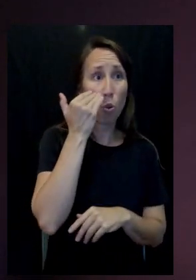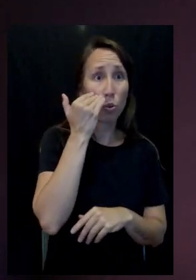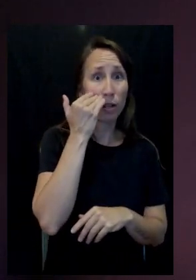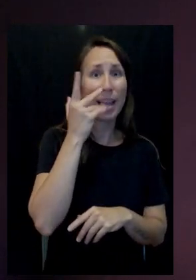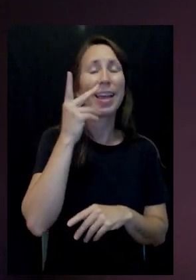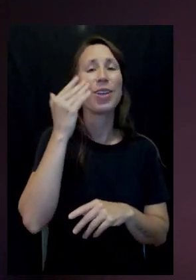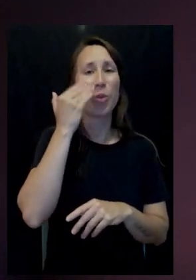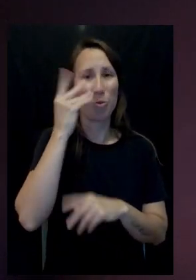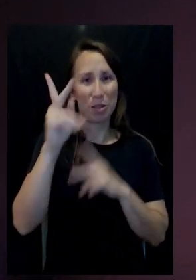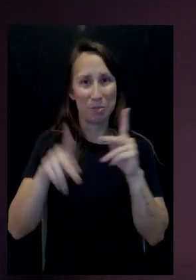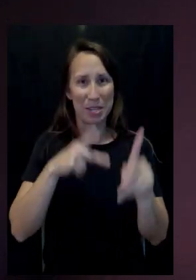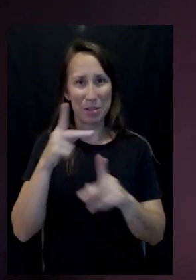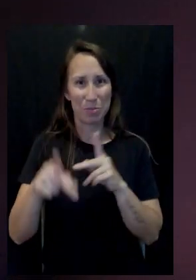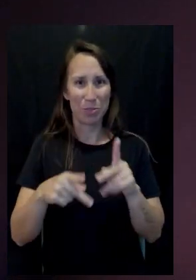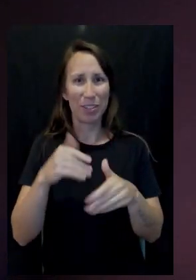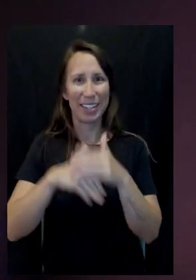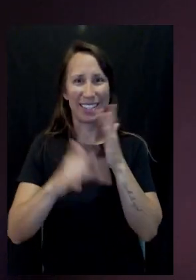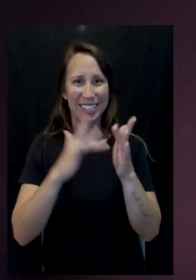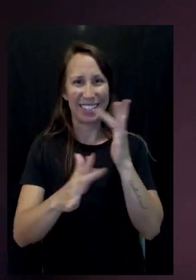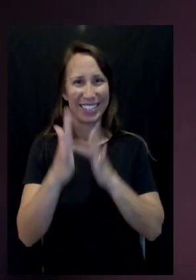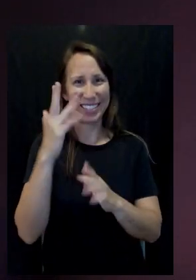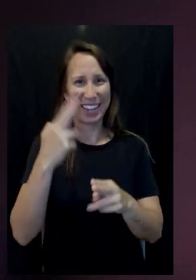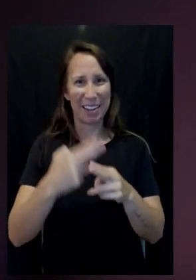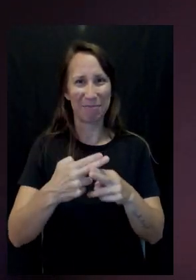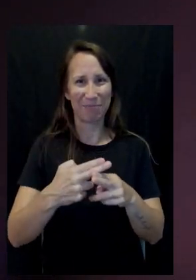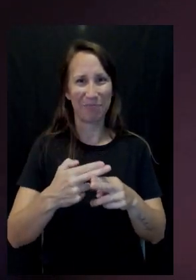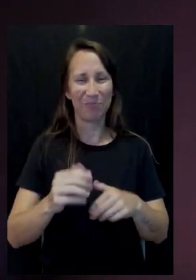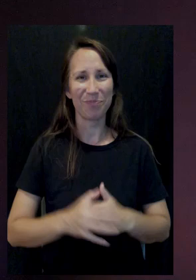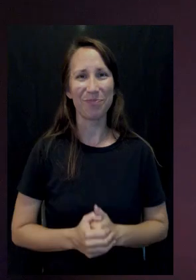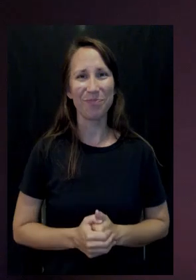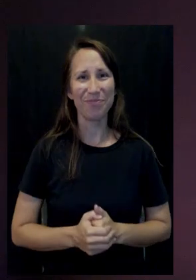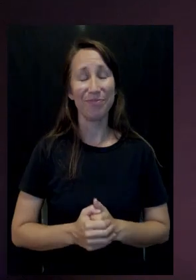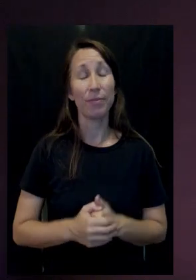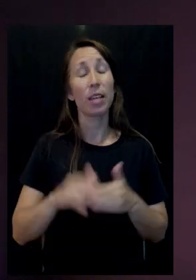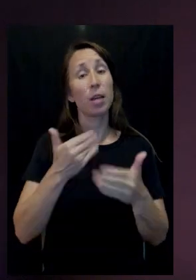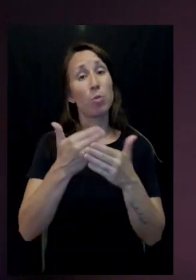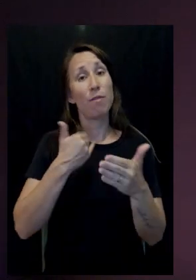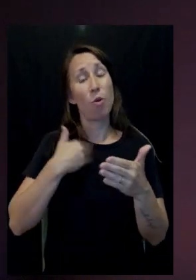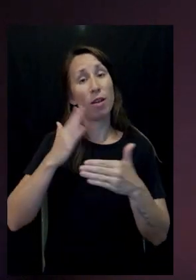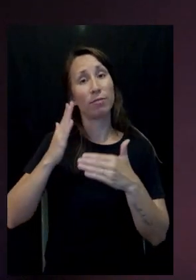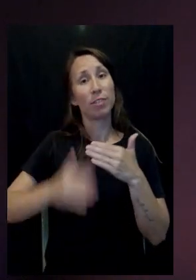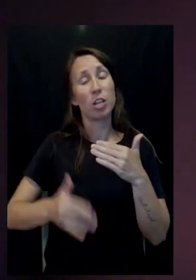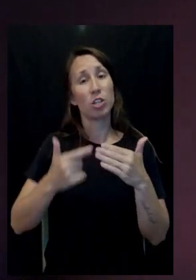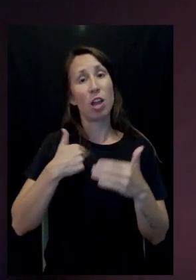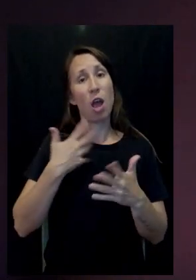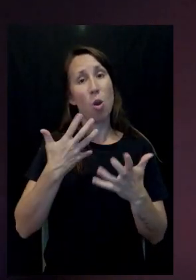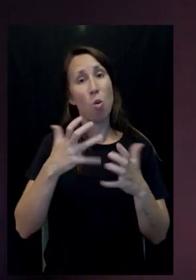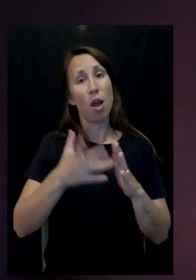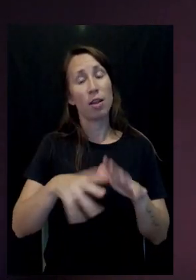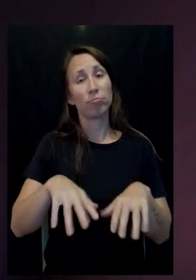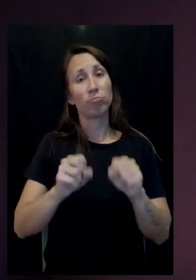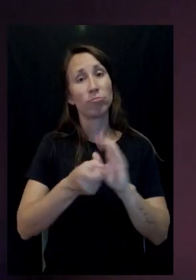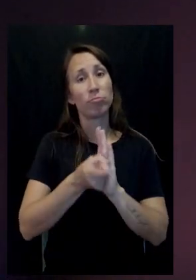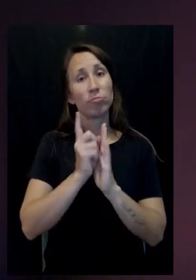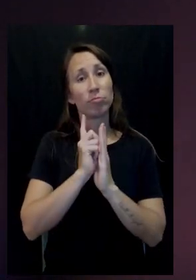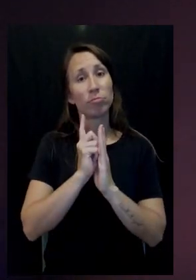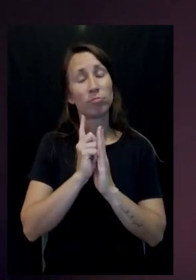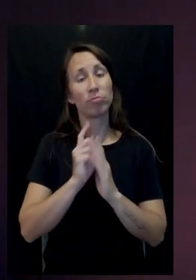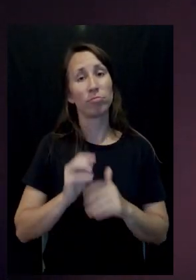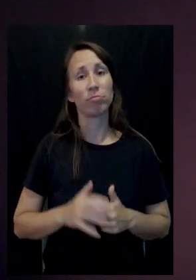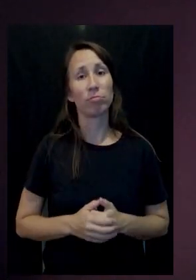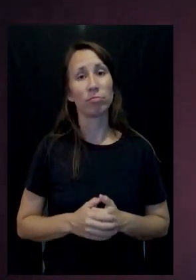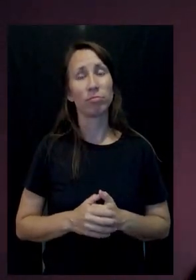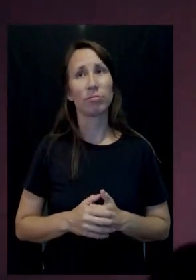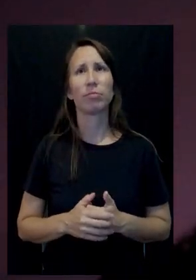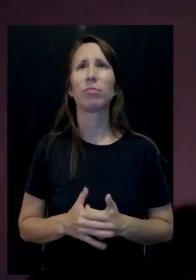known in Jesus' name. Well, hey, before I finish, I just want to take a moment. When I was talking about